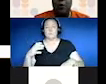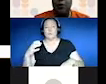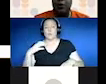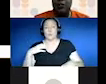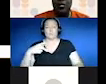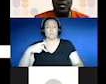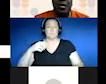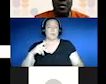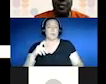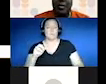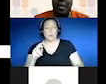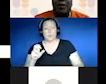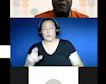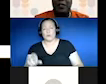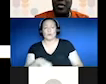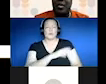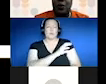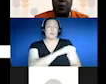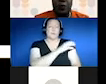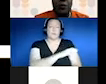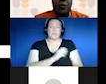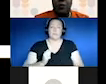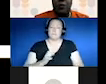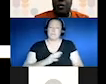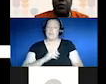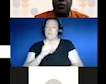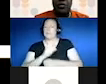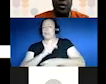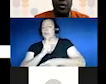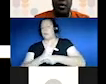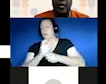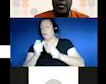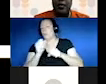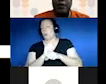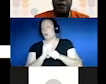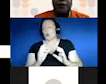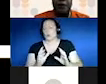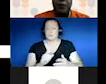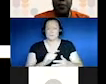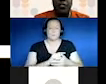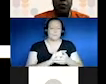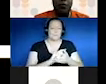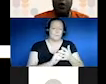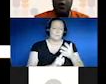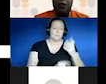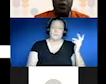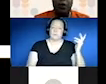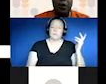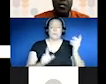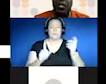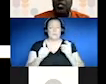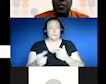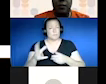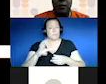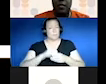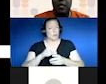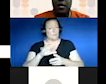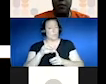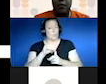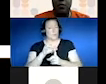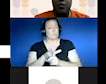the WIC workers, clinic staff, daycare workers or directors. That should be a part of your